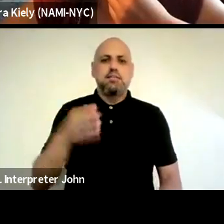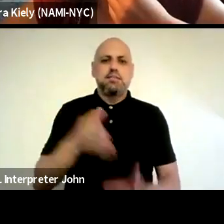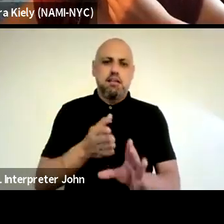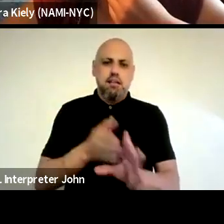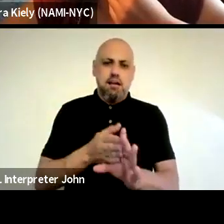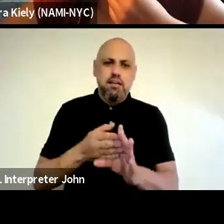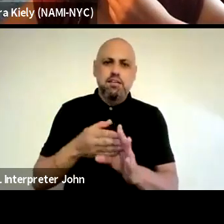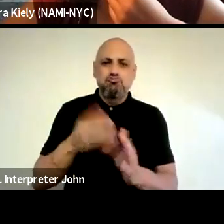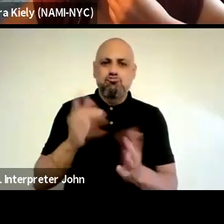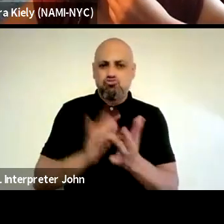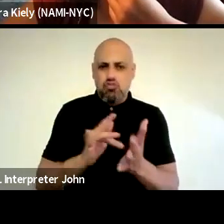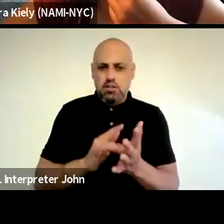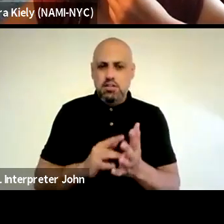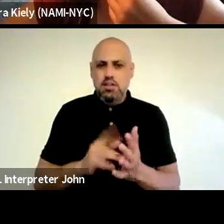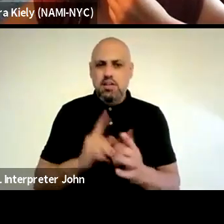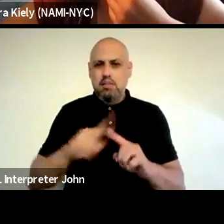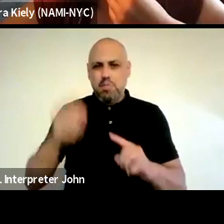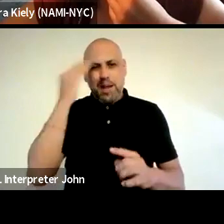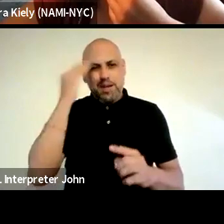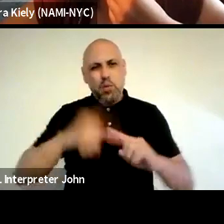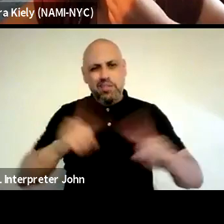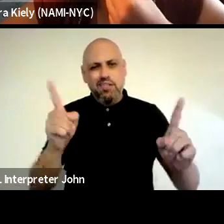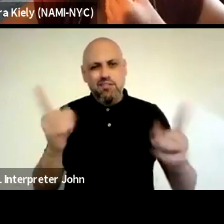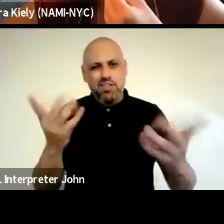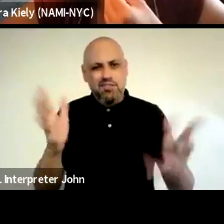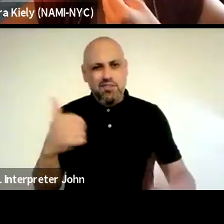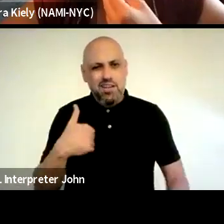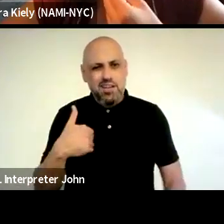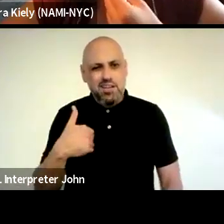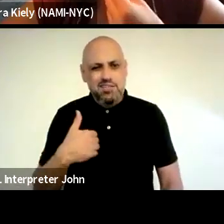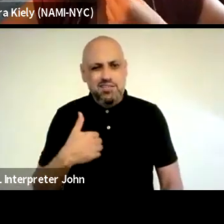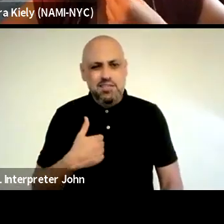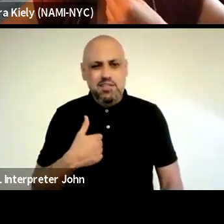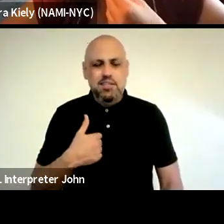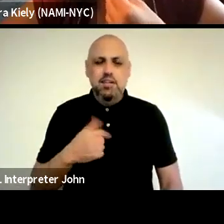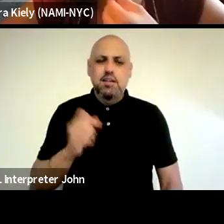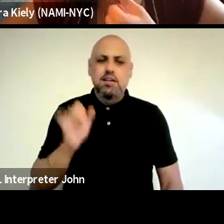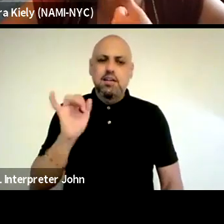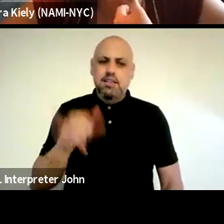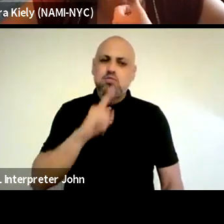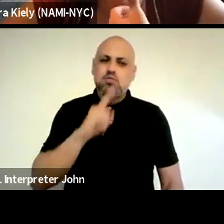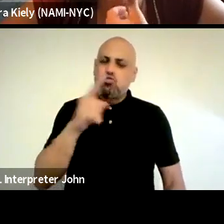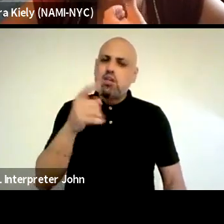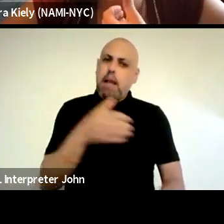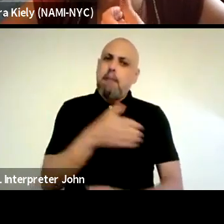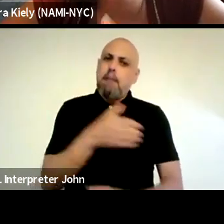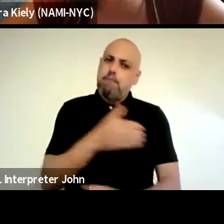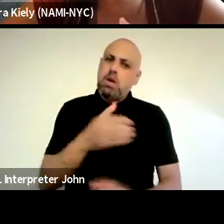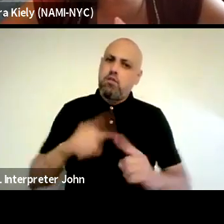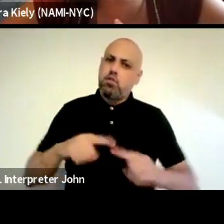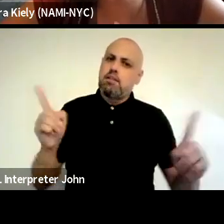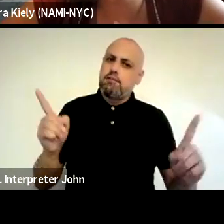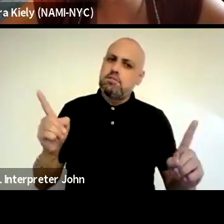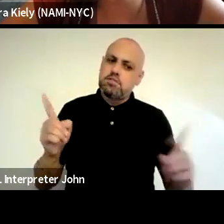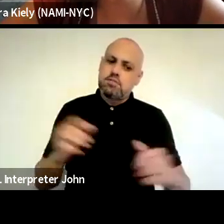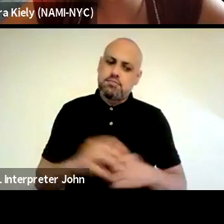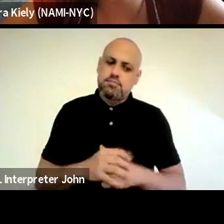but I knew the distinction. I did, and that's a really powerful distinction when it comes to